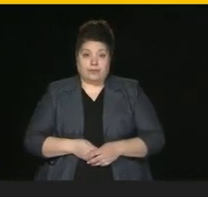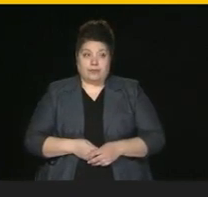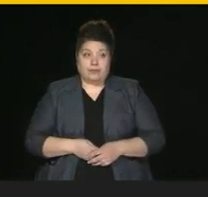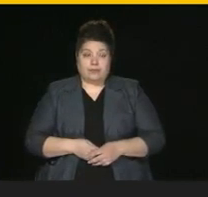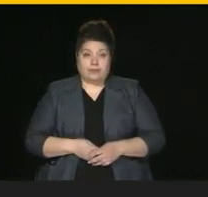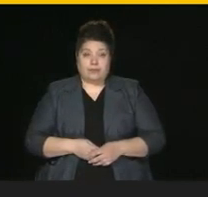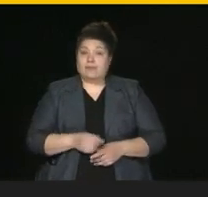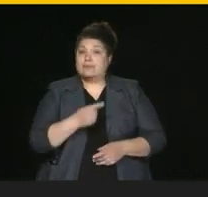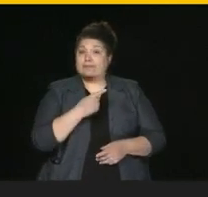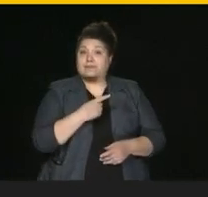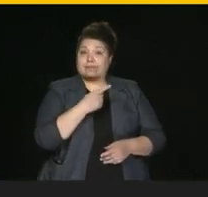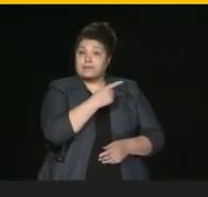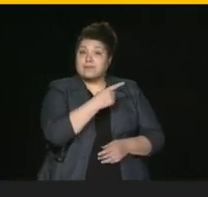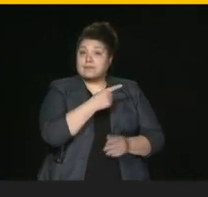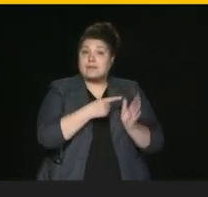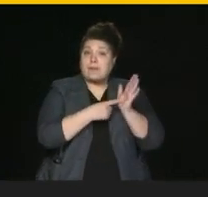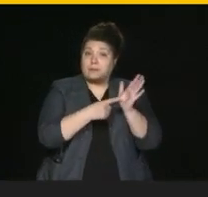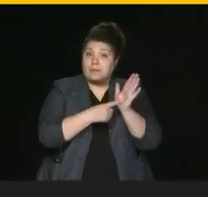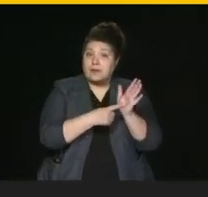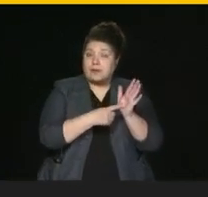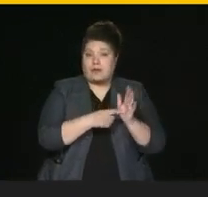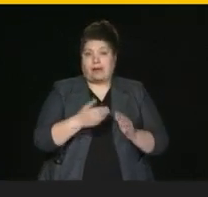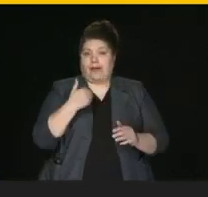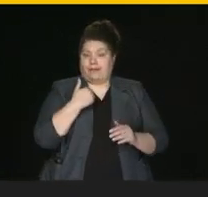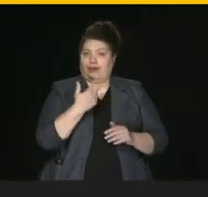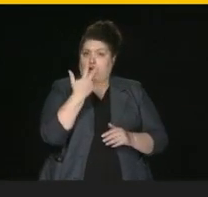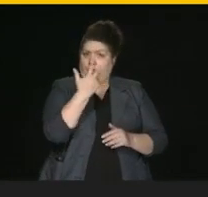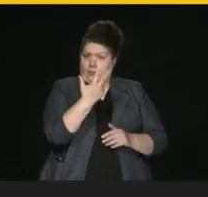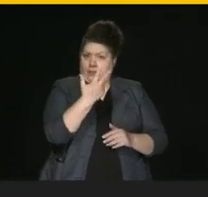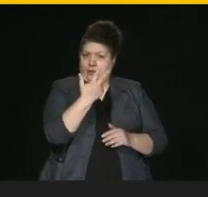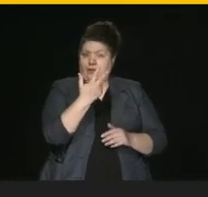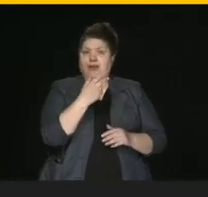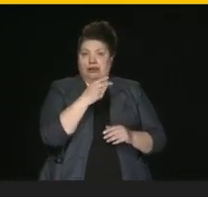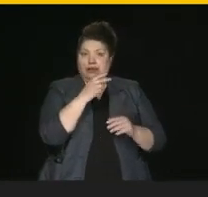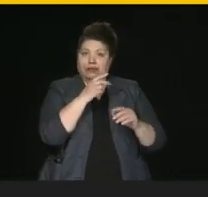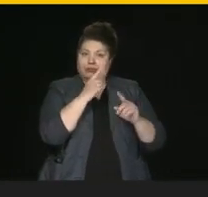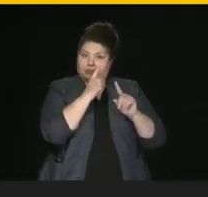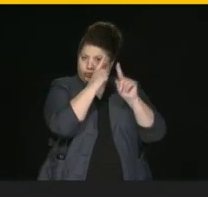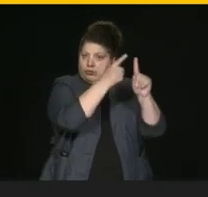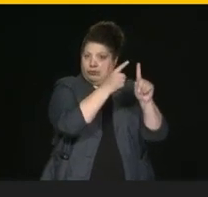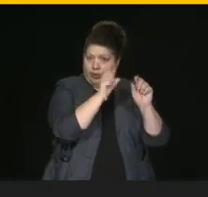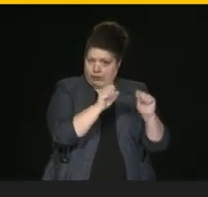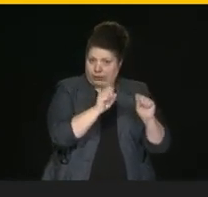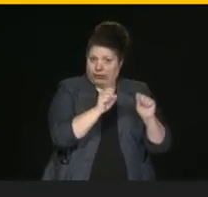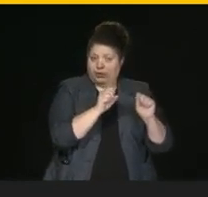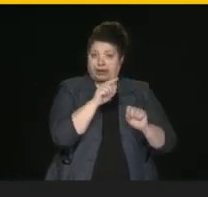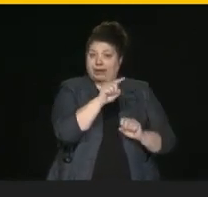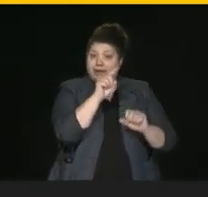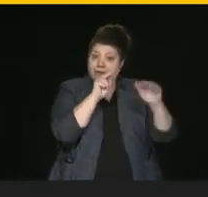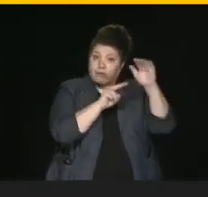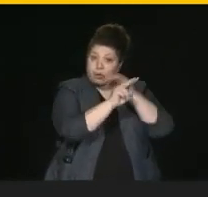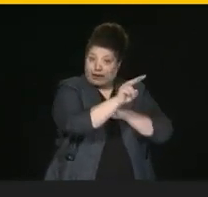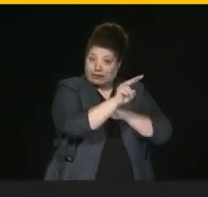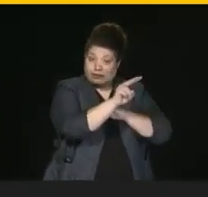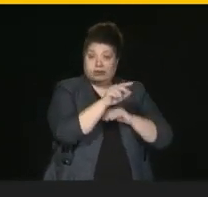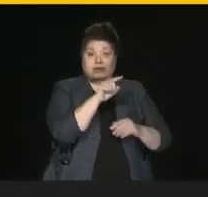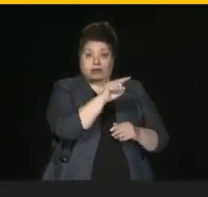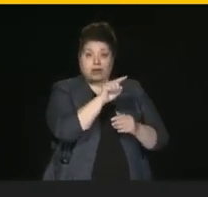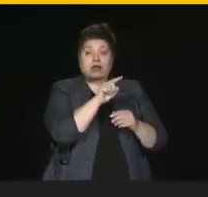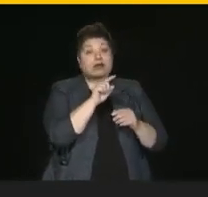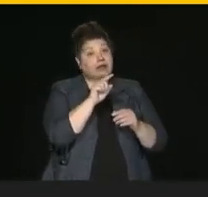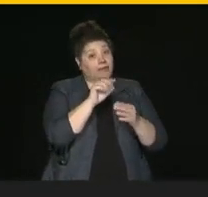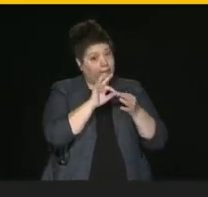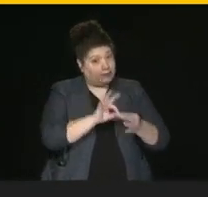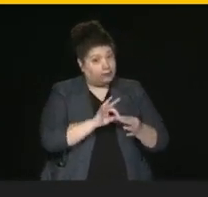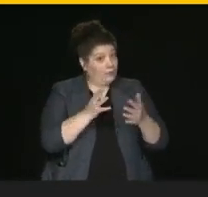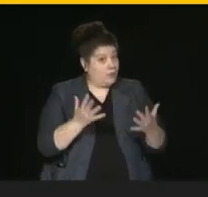possible trajectories generated by a forecasting model. And recall that the forecasting model is based on reported Canadian case data.